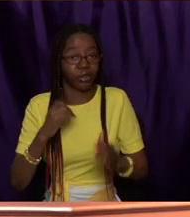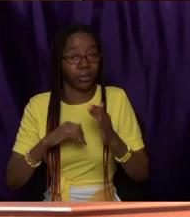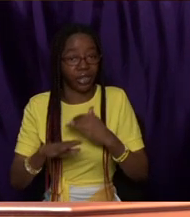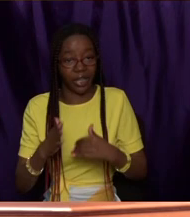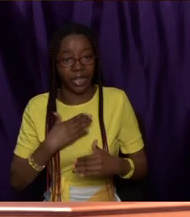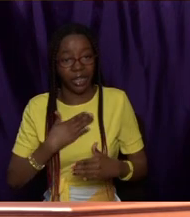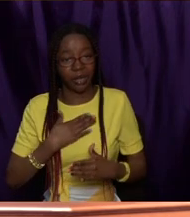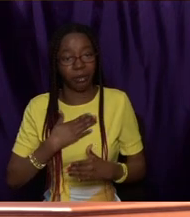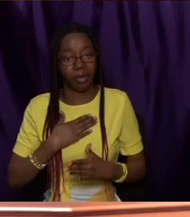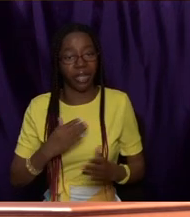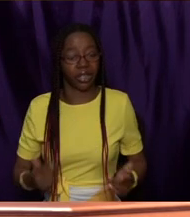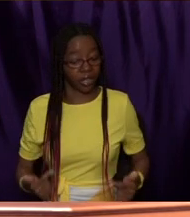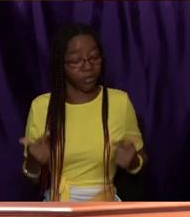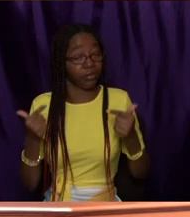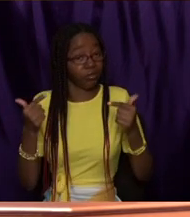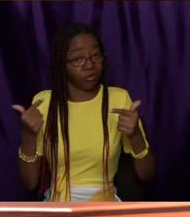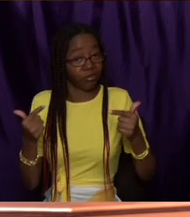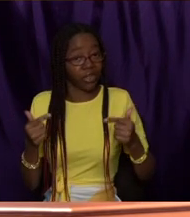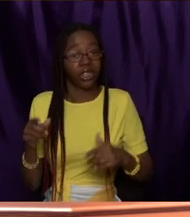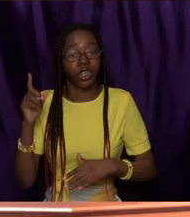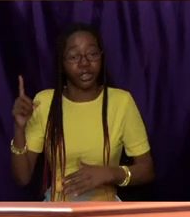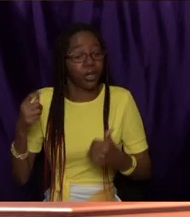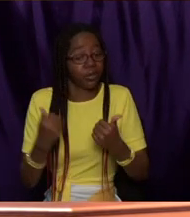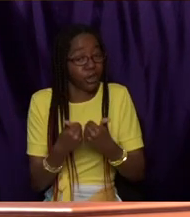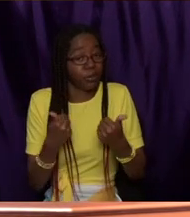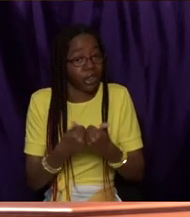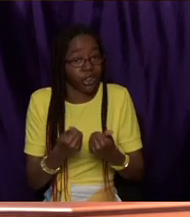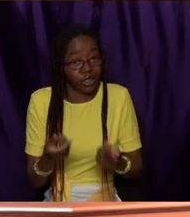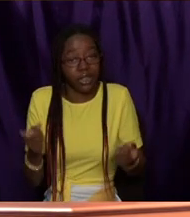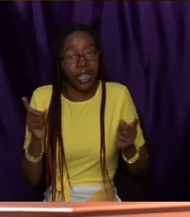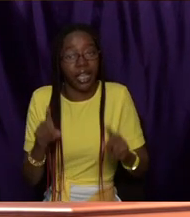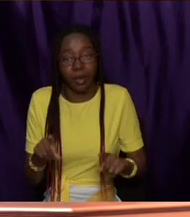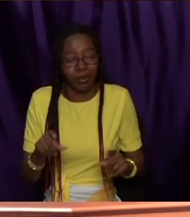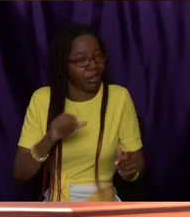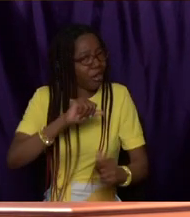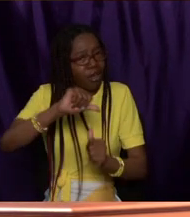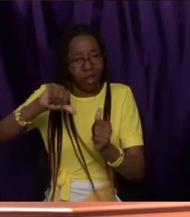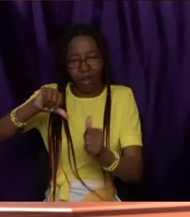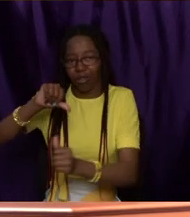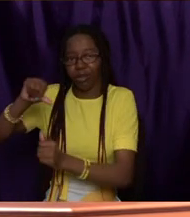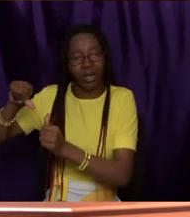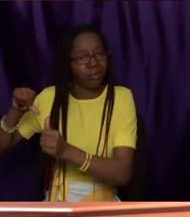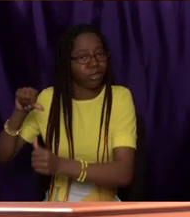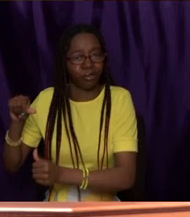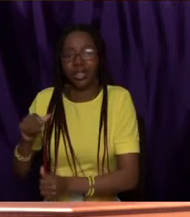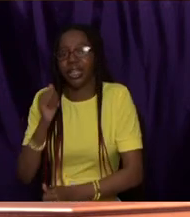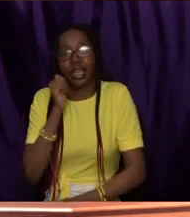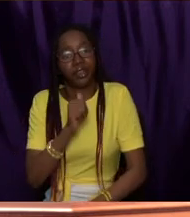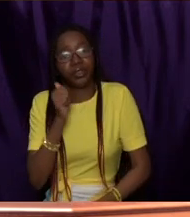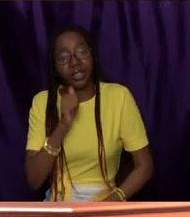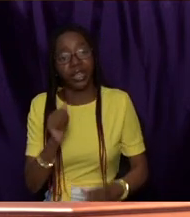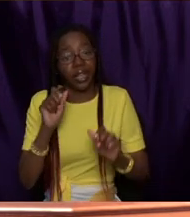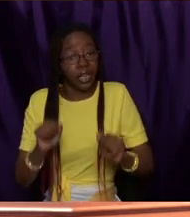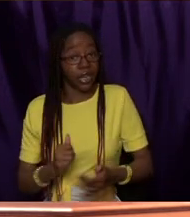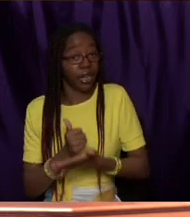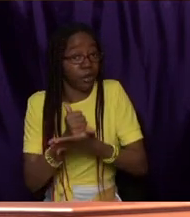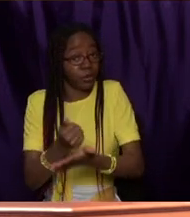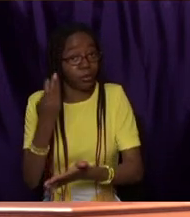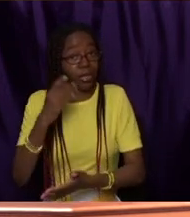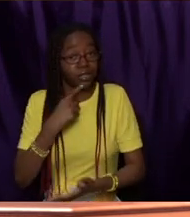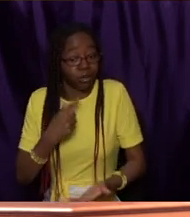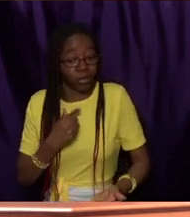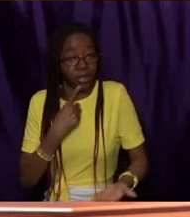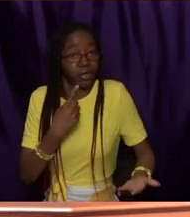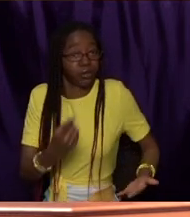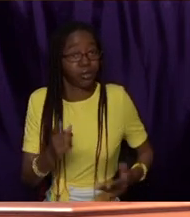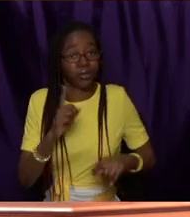will that you've got tribulation going on all around you. And see, can I help you? God told me to tell you,